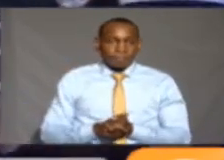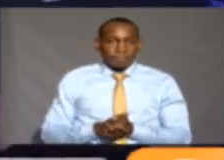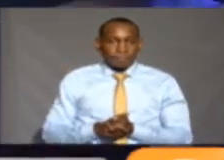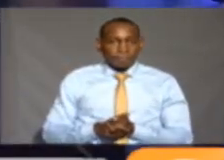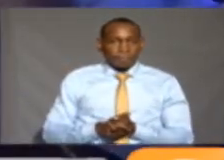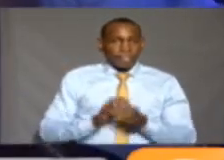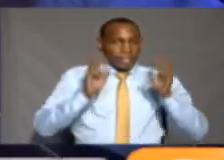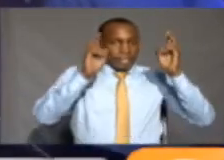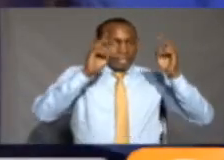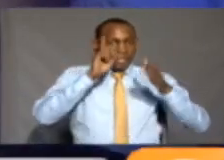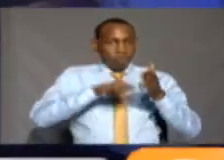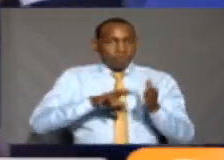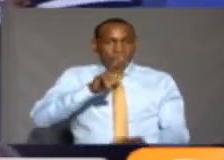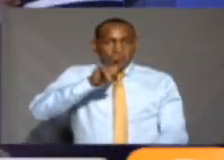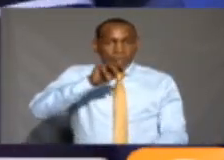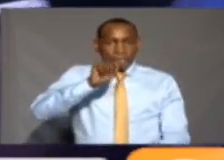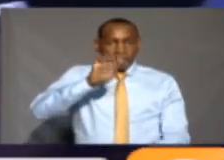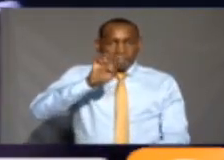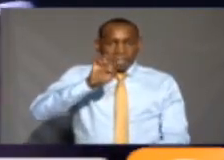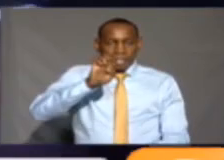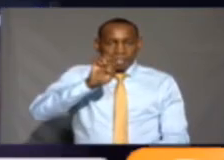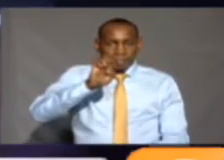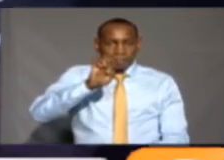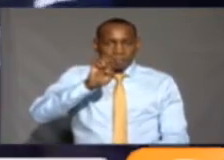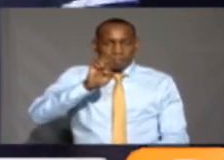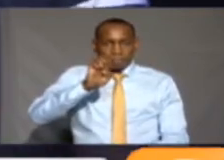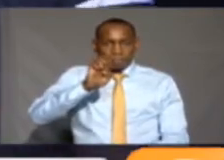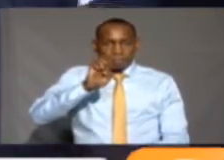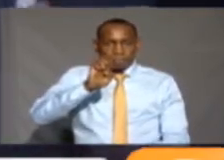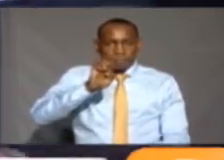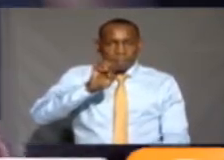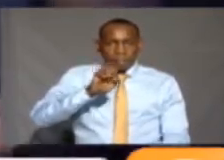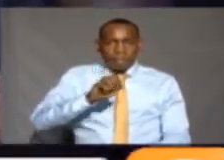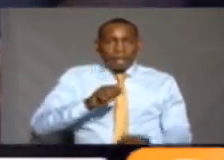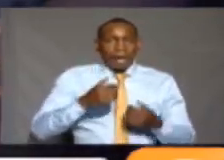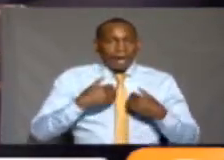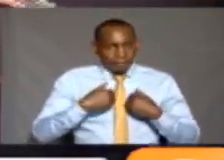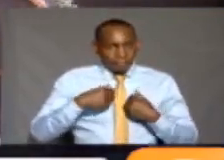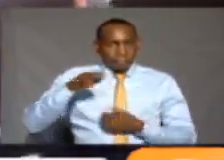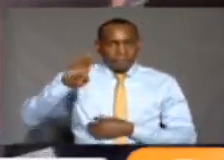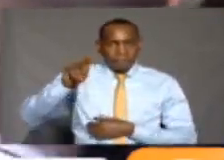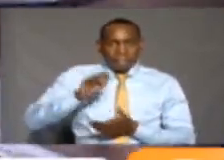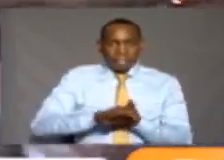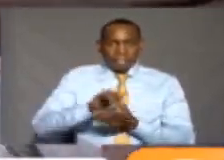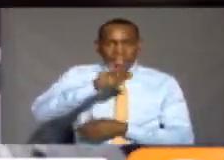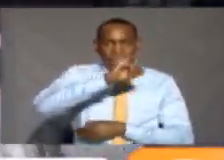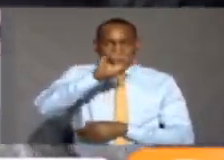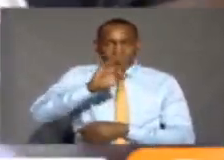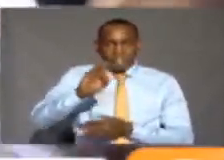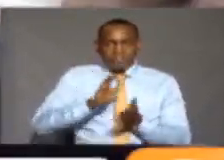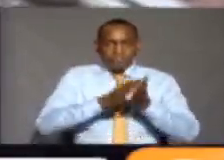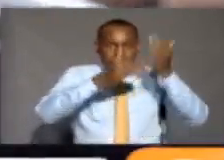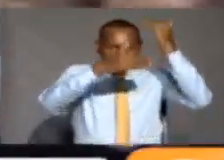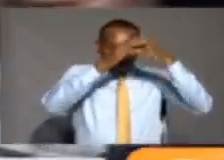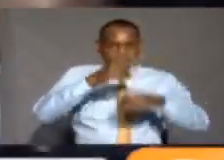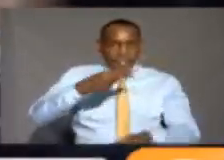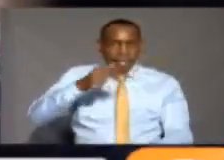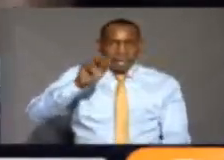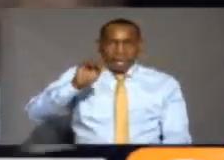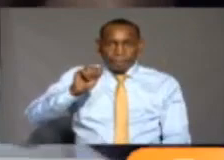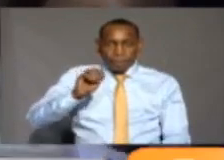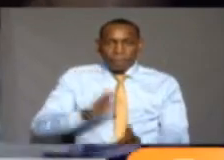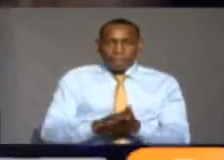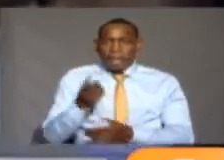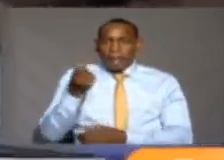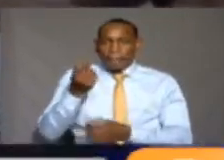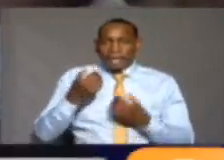thing is, money has been put in. Who? They put a bet. Yes, Jeff Koinange, yes, and Professor Hamo. The money